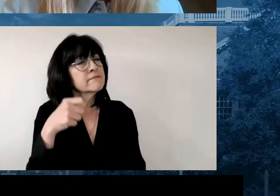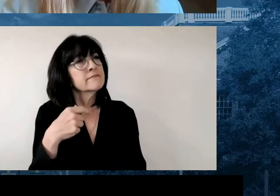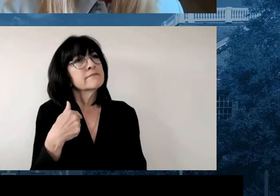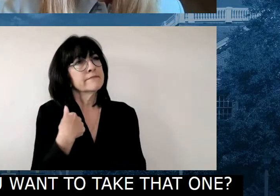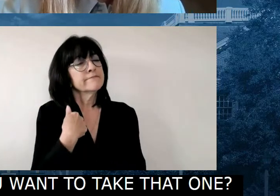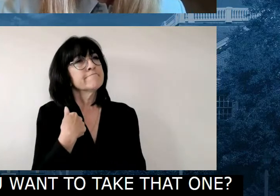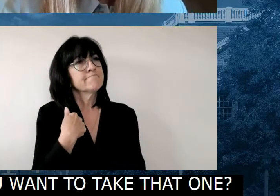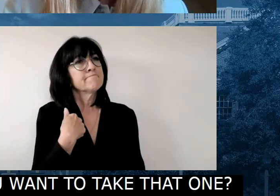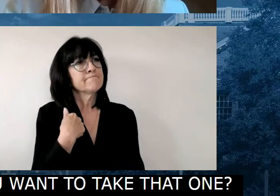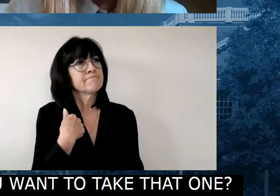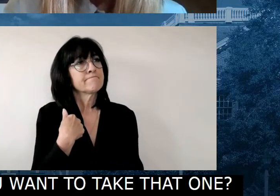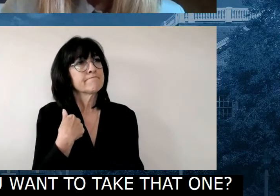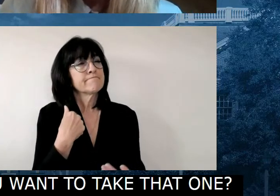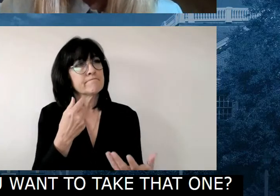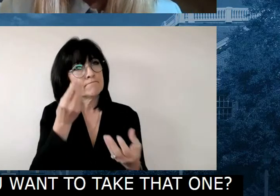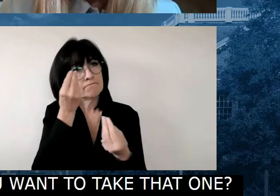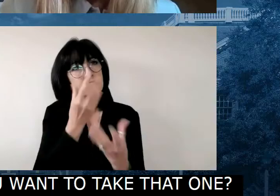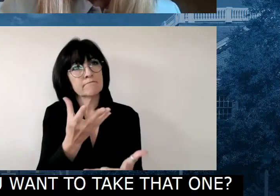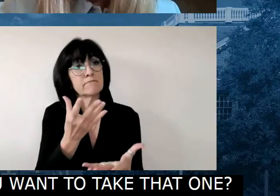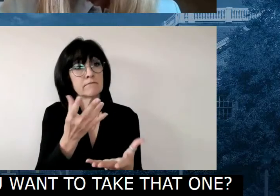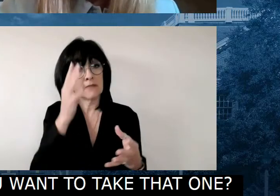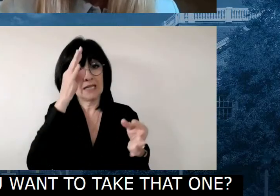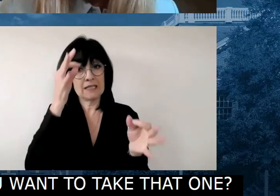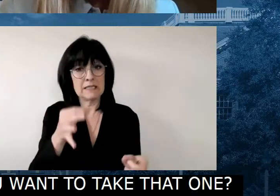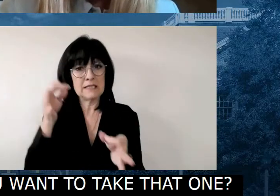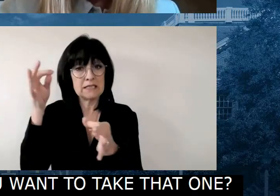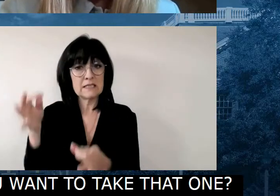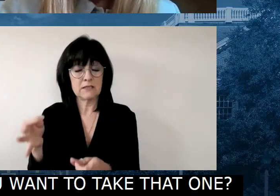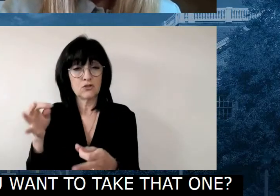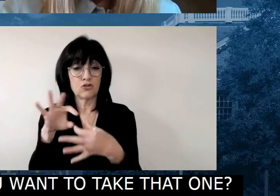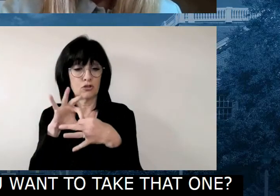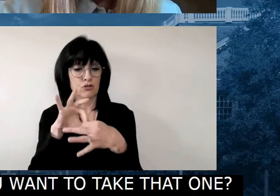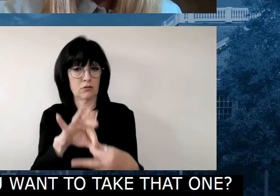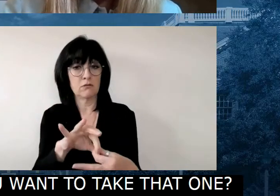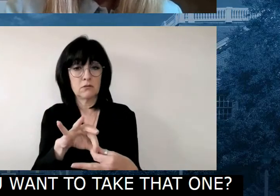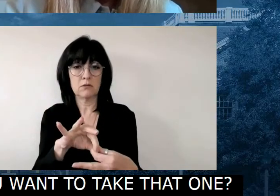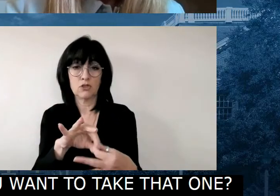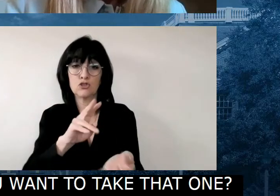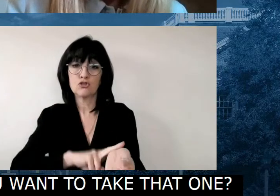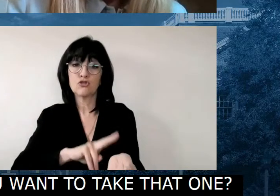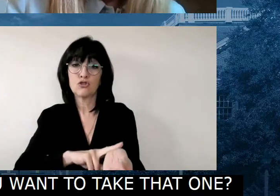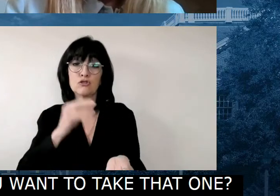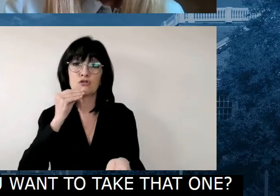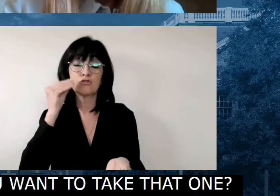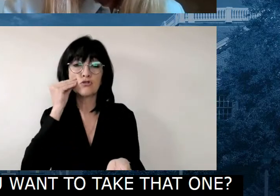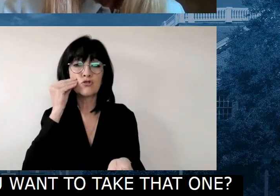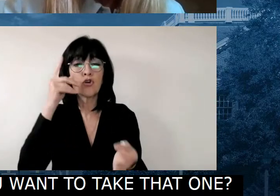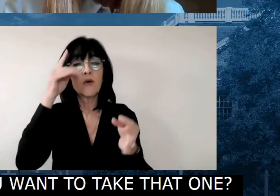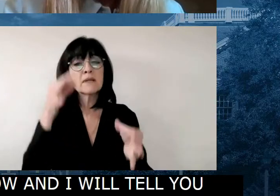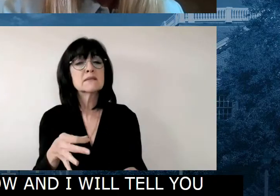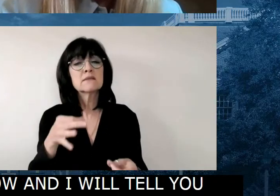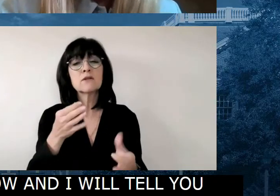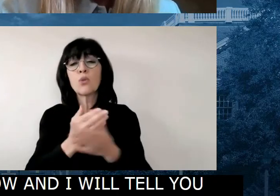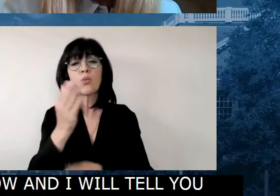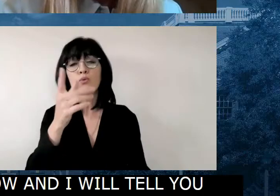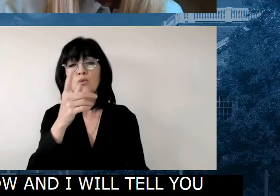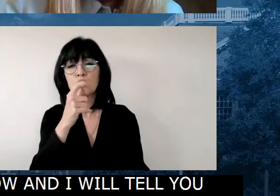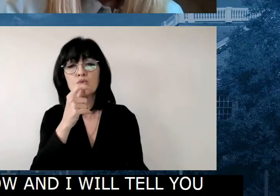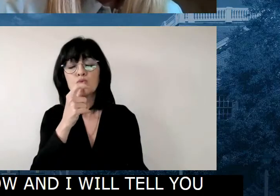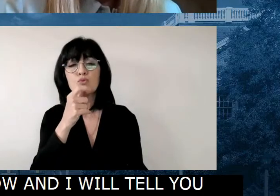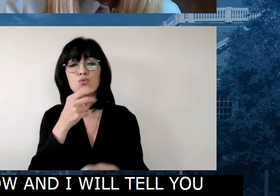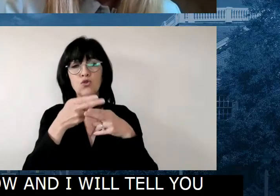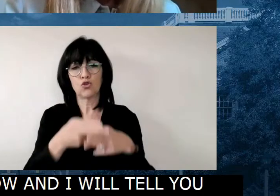lot of the decisions around long-term care are decided by our Division of Healthcare Quality, along